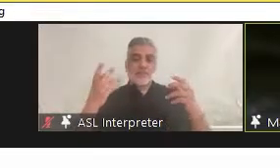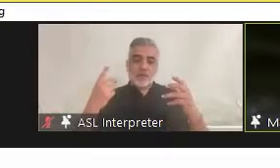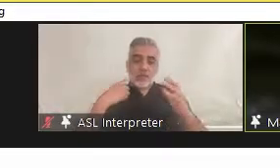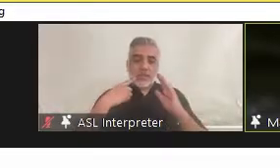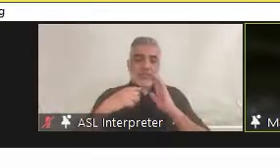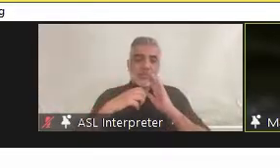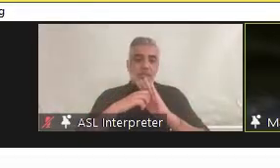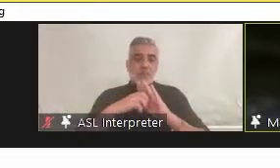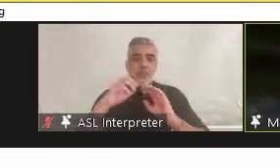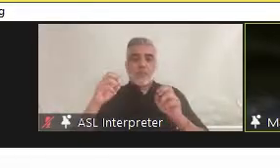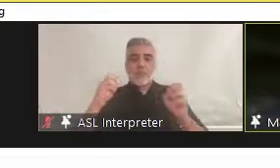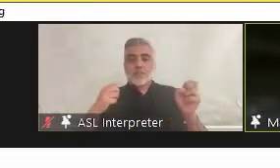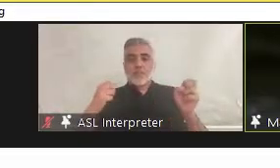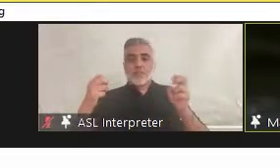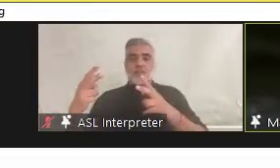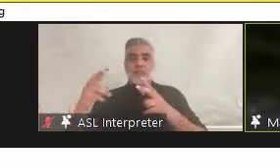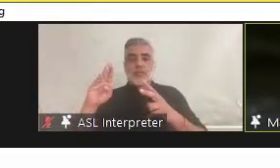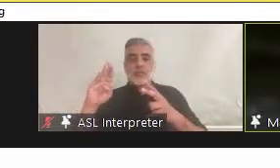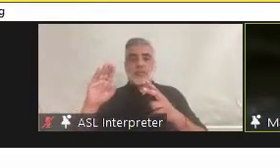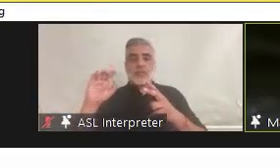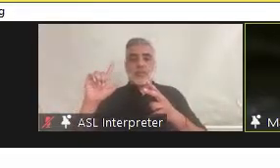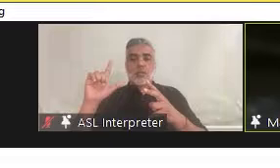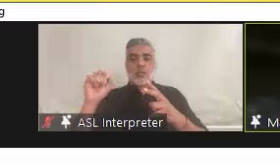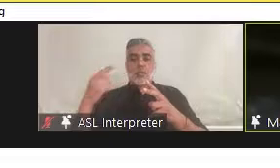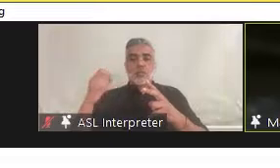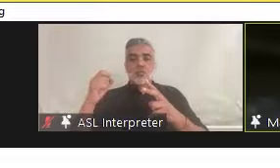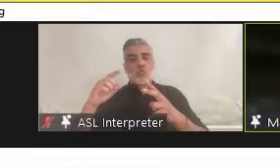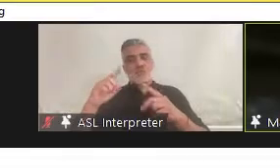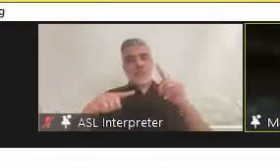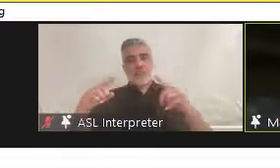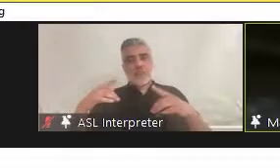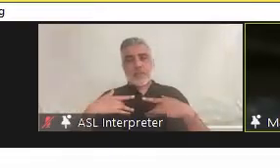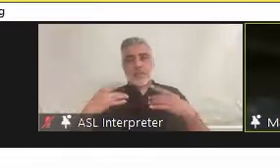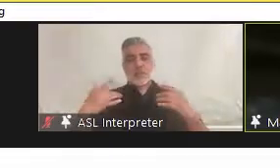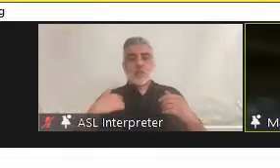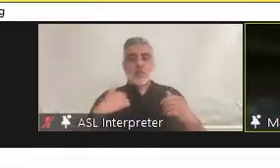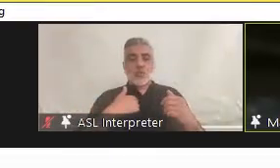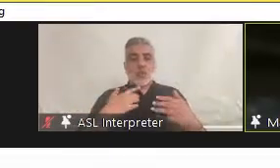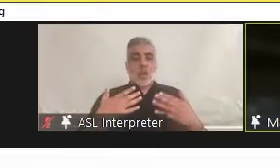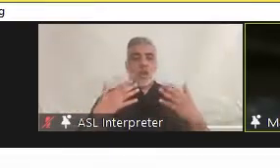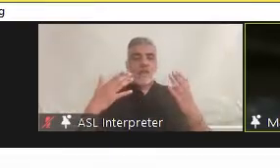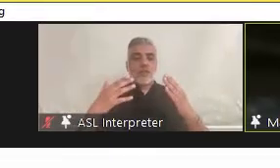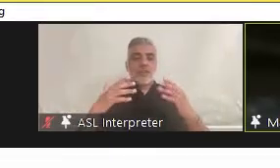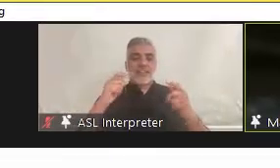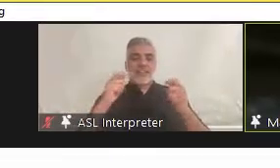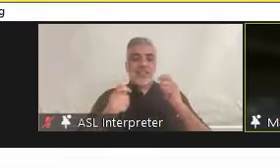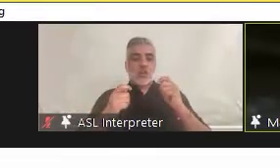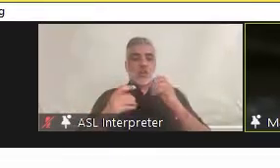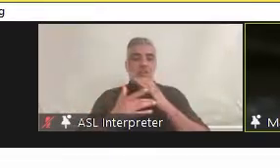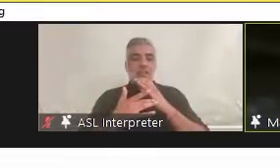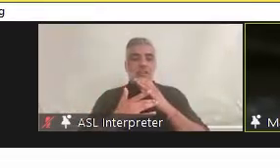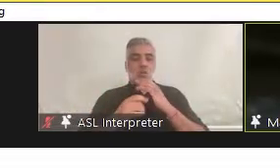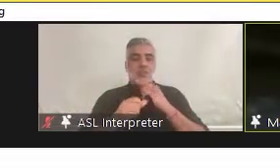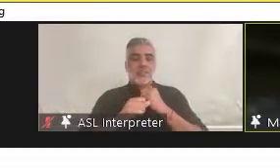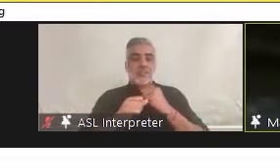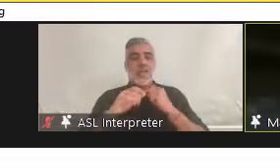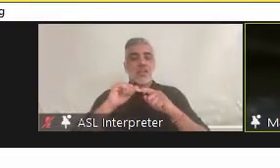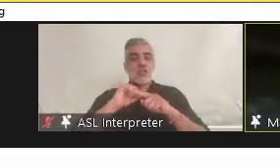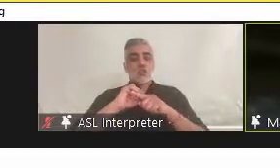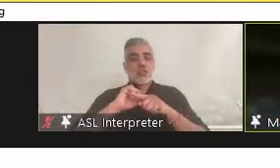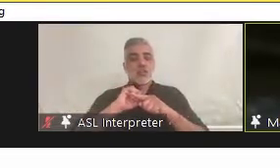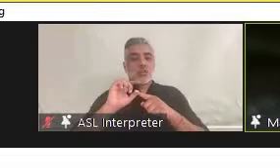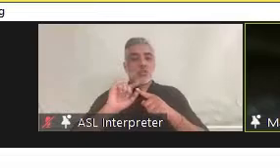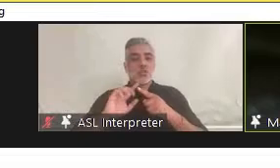blogs and different kinds of events. We offer tailored technical assistance and training to